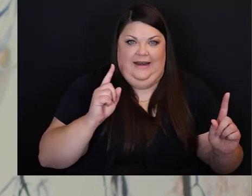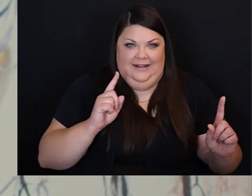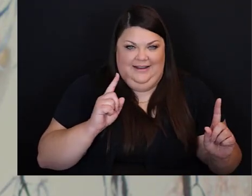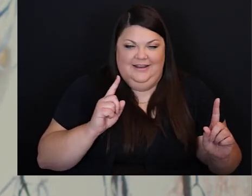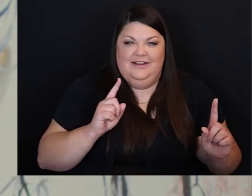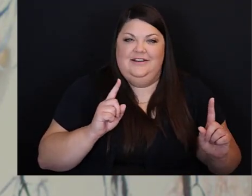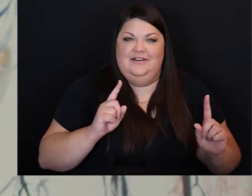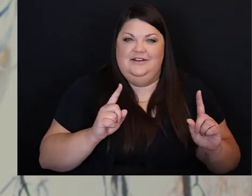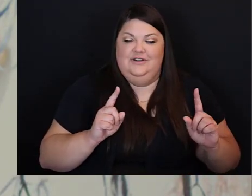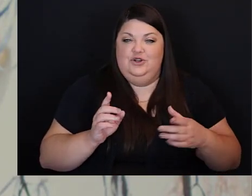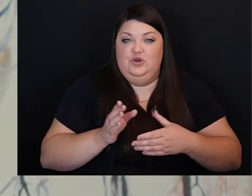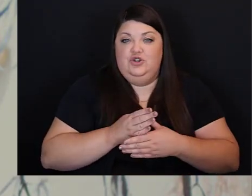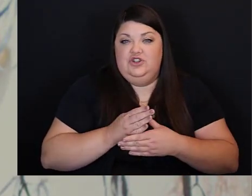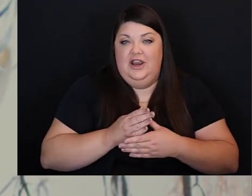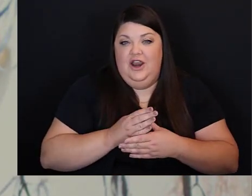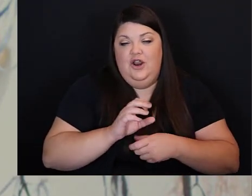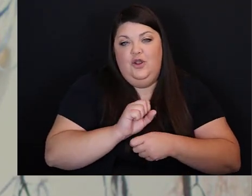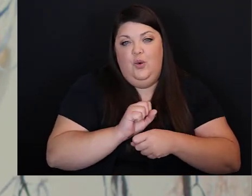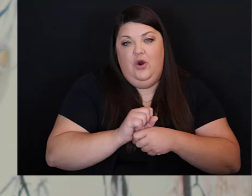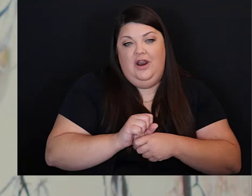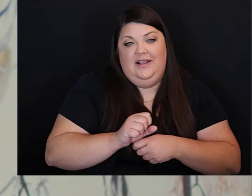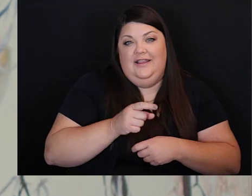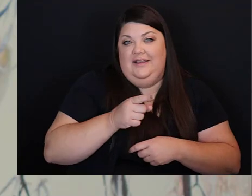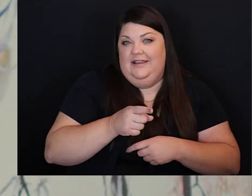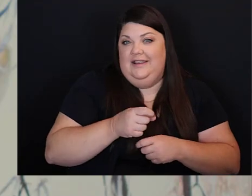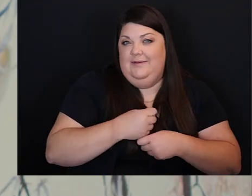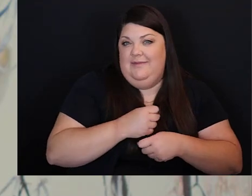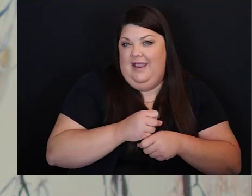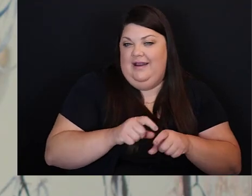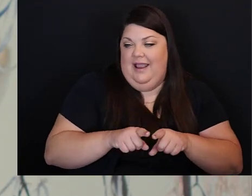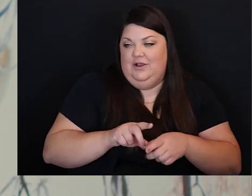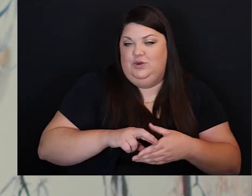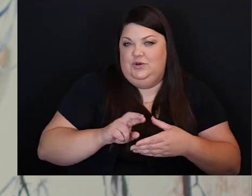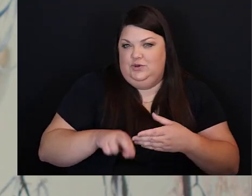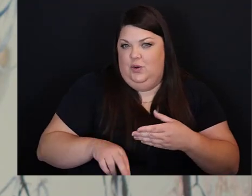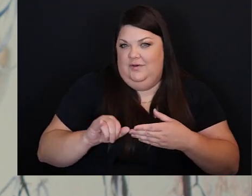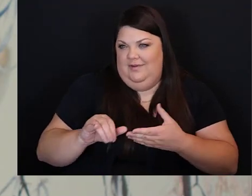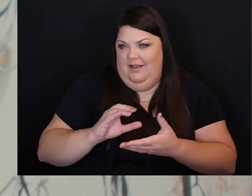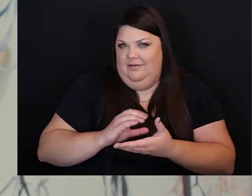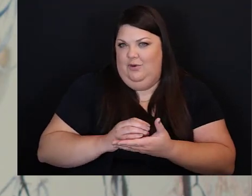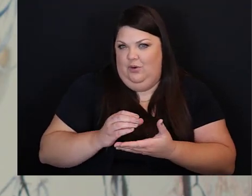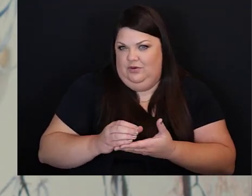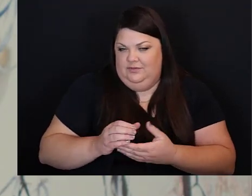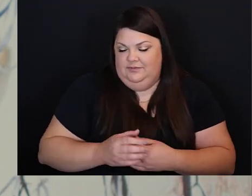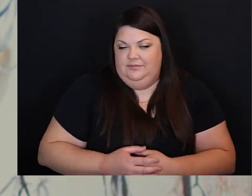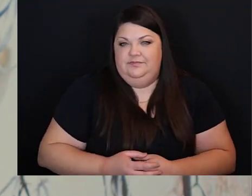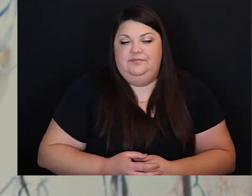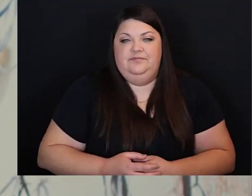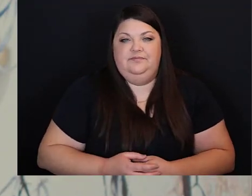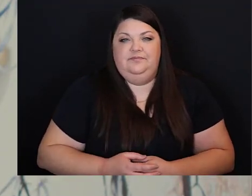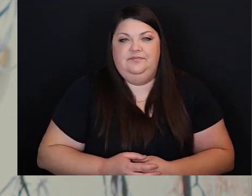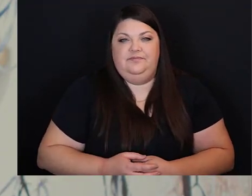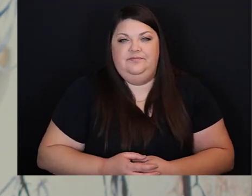finally, to share the work that he made as a result, which are